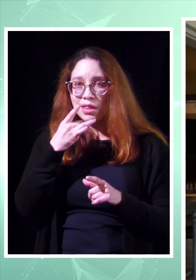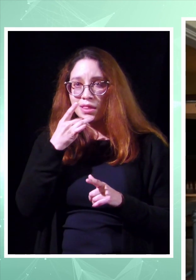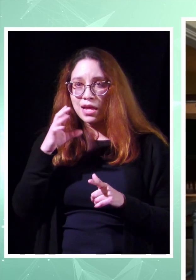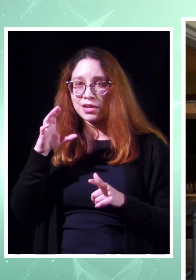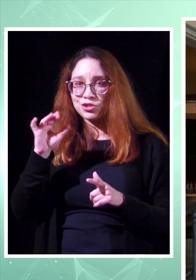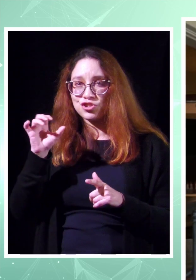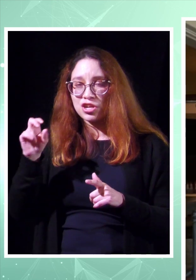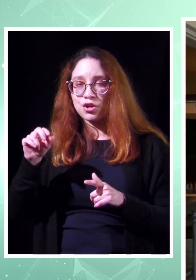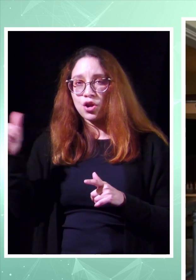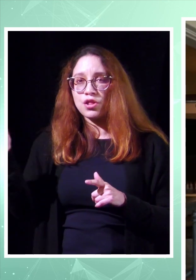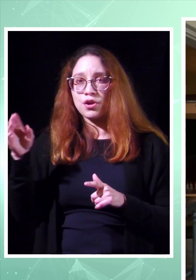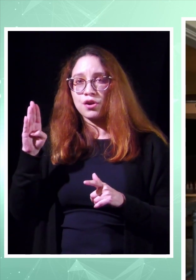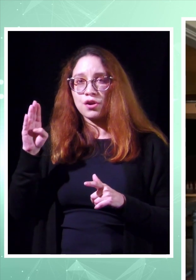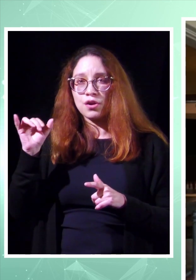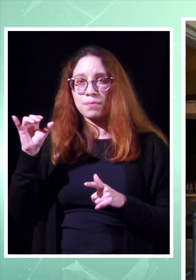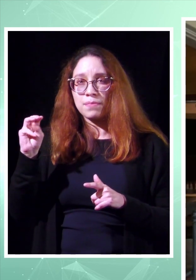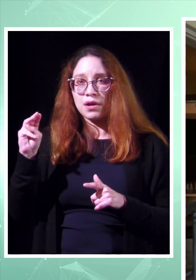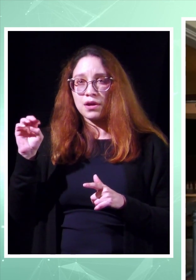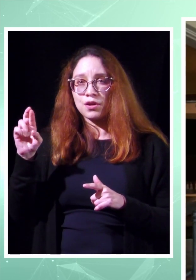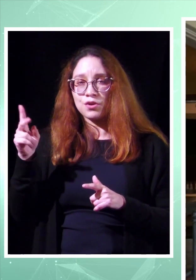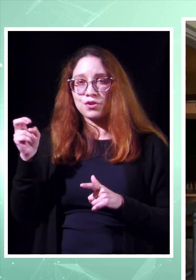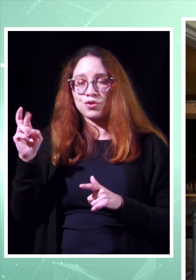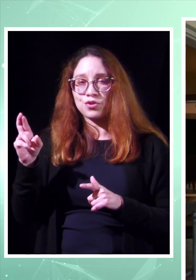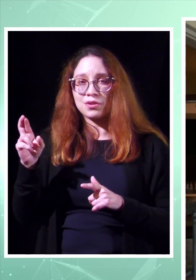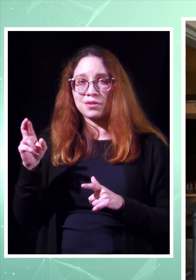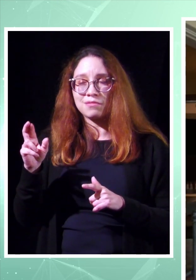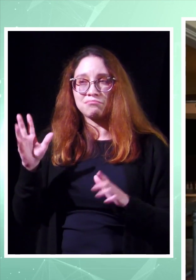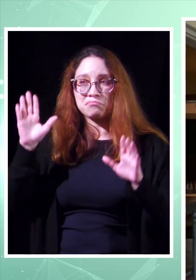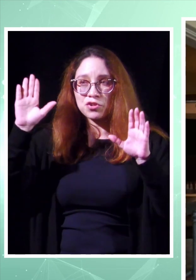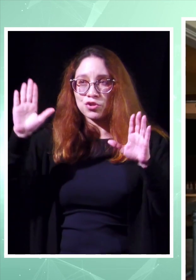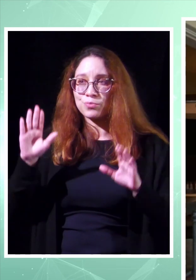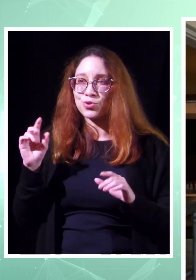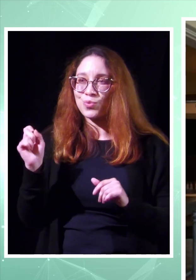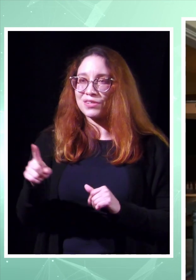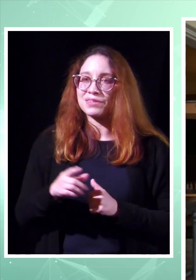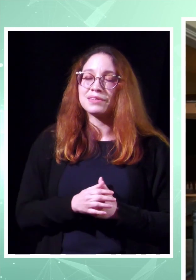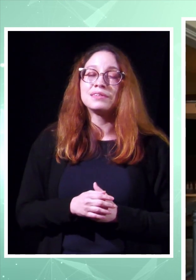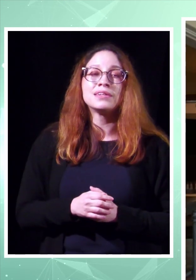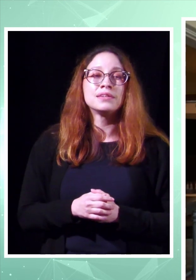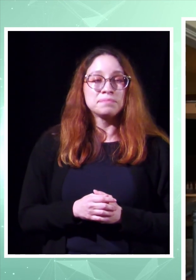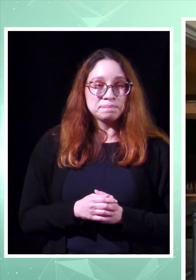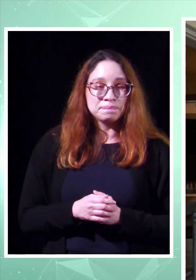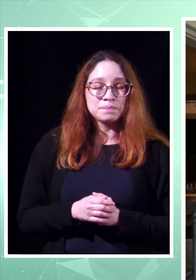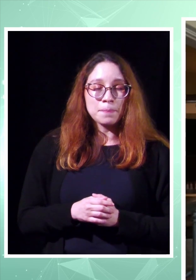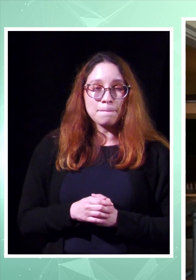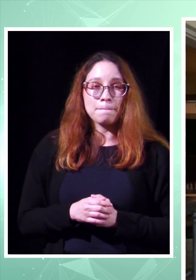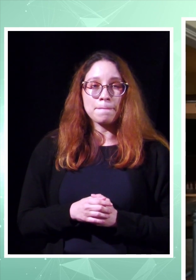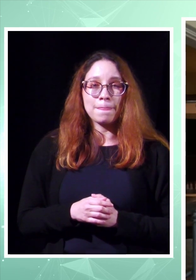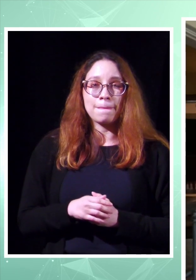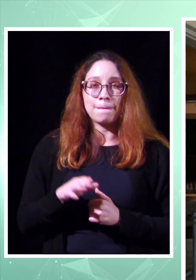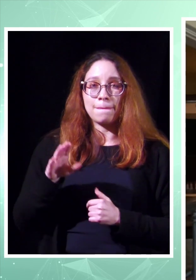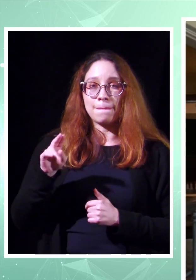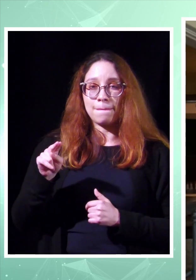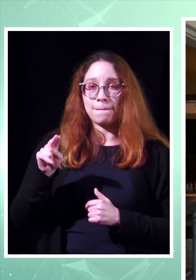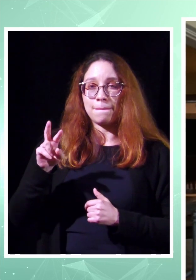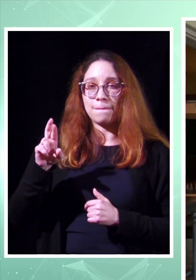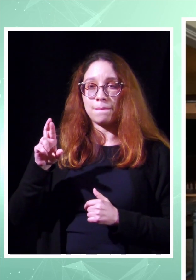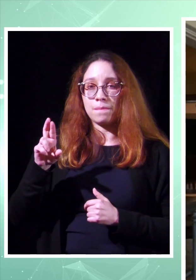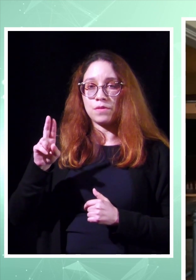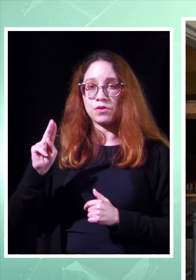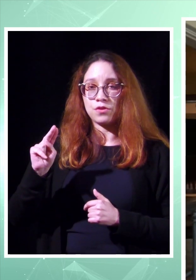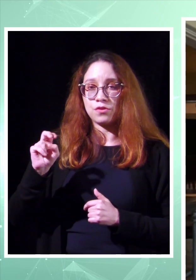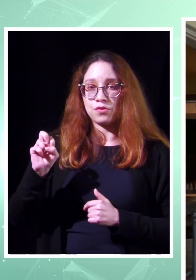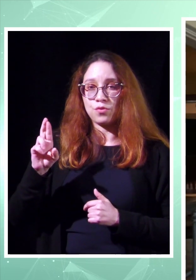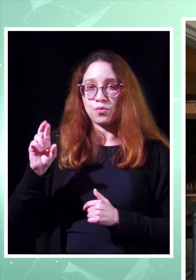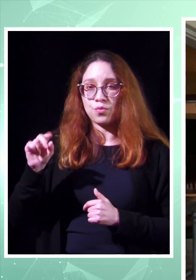biomarkers?" So that's a fantastic question. And neurofilament light chain